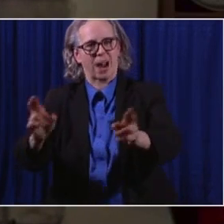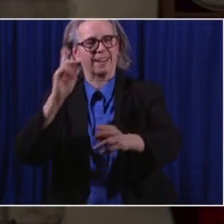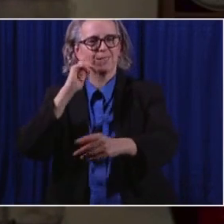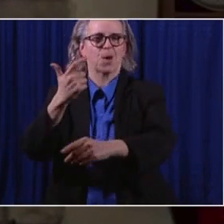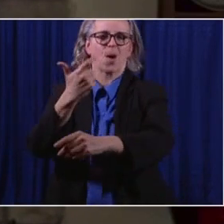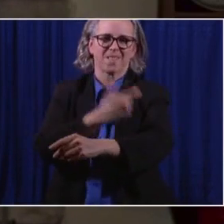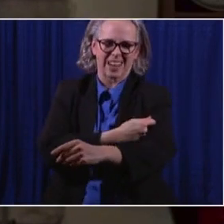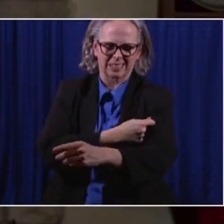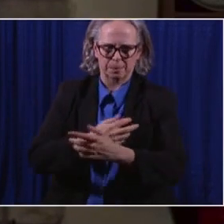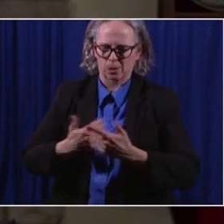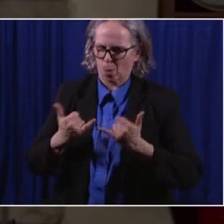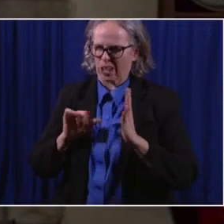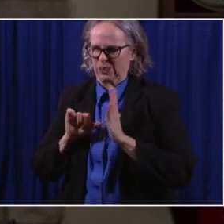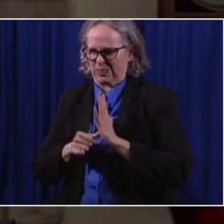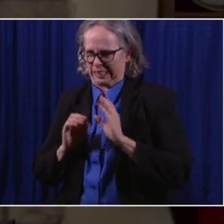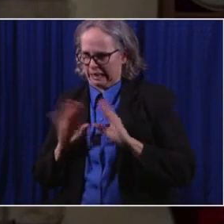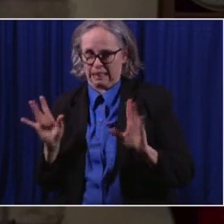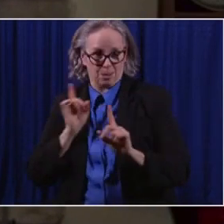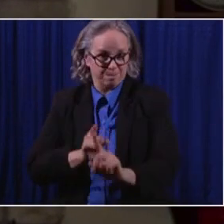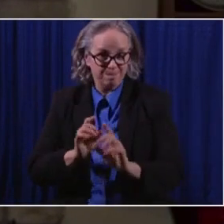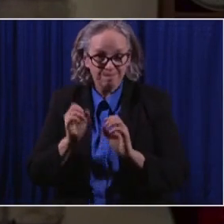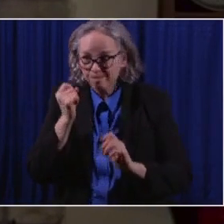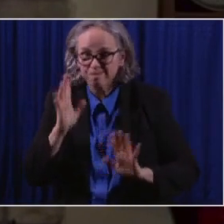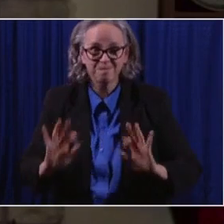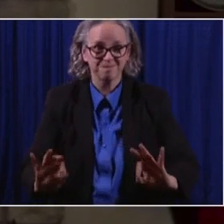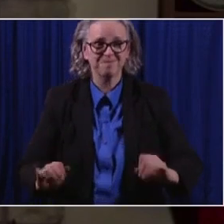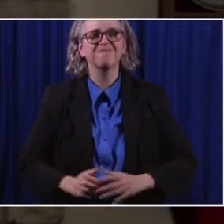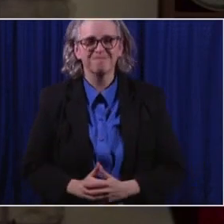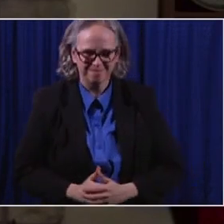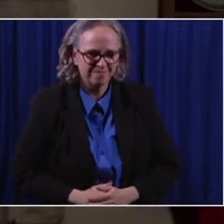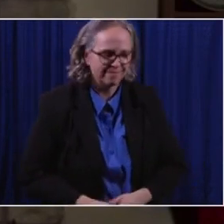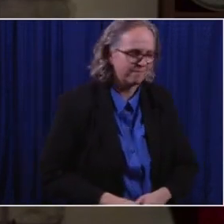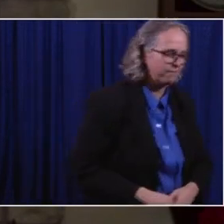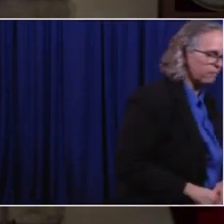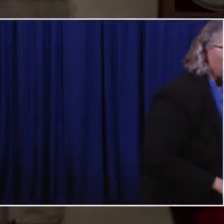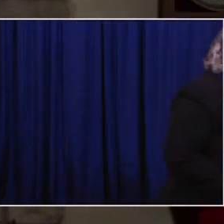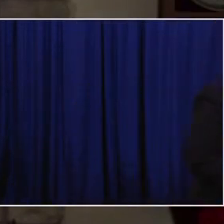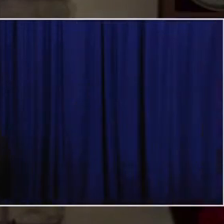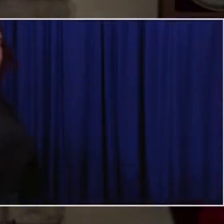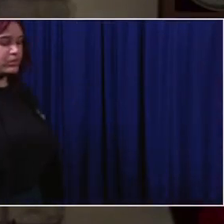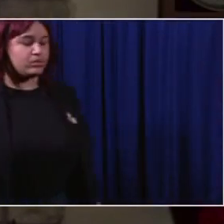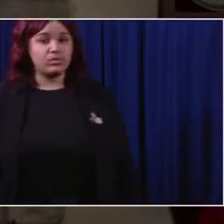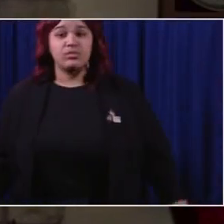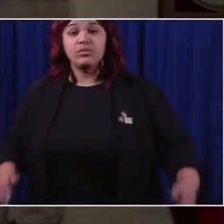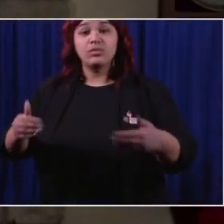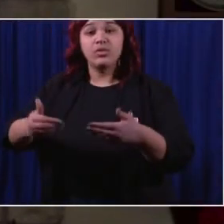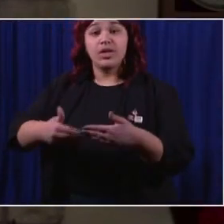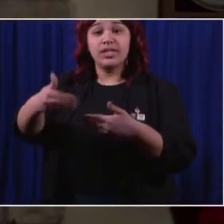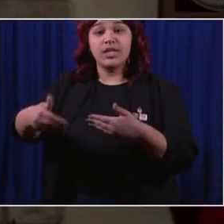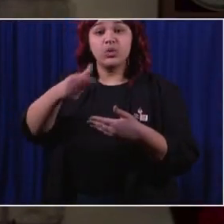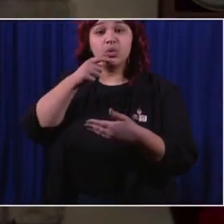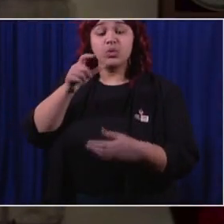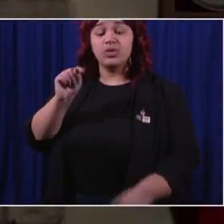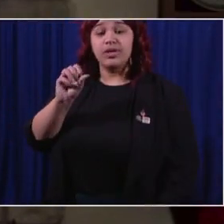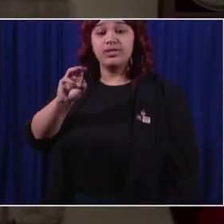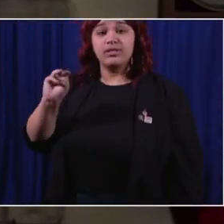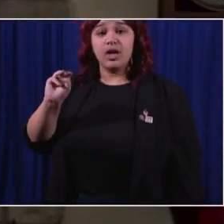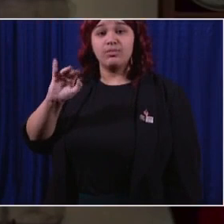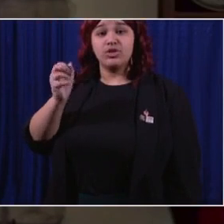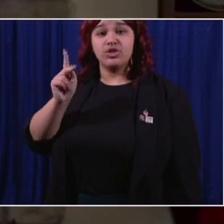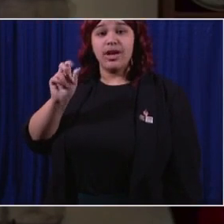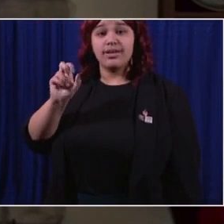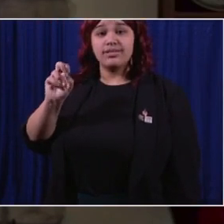that. Next question is from Tom Jackson at the Sandusky Register. Hey, Tom. Hi, Governor.